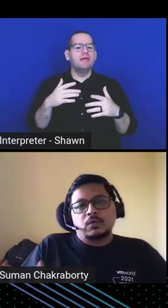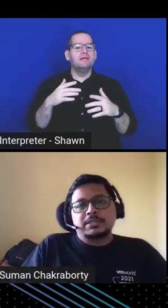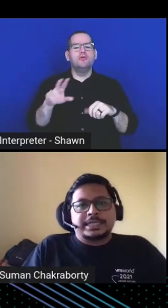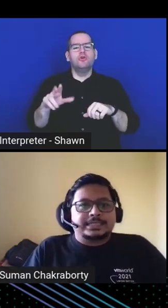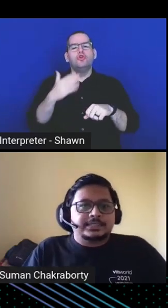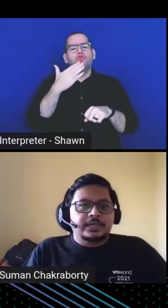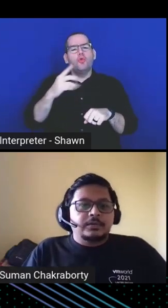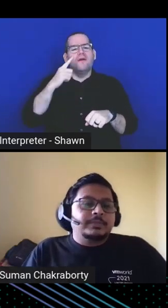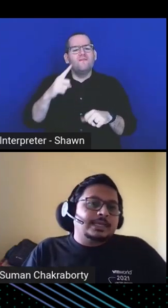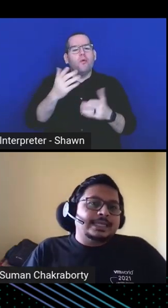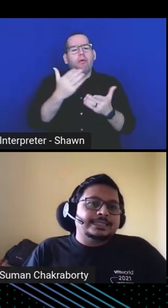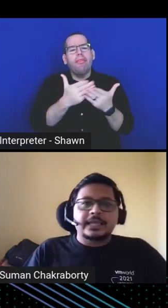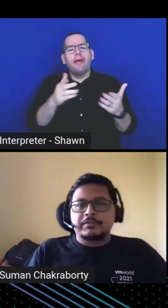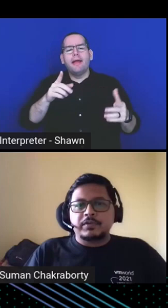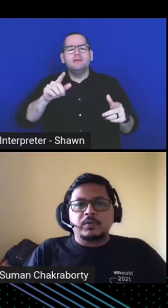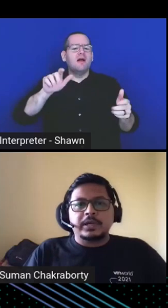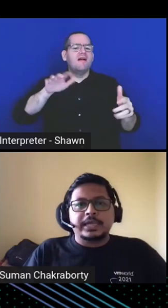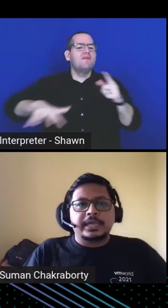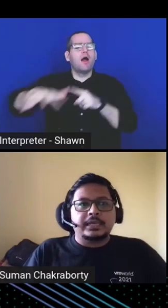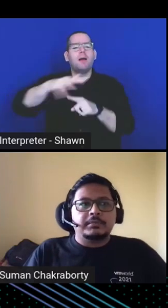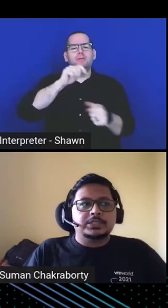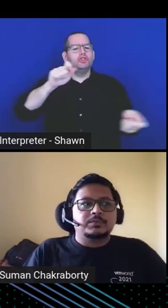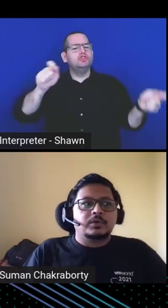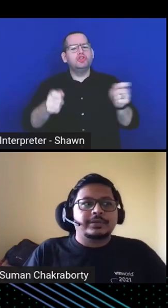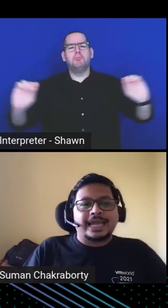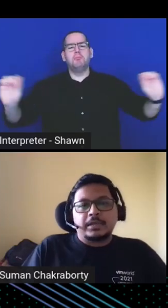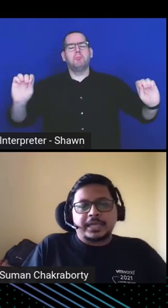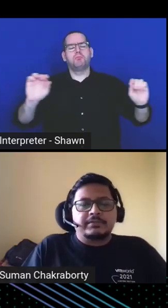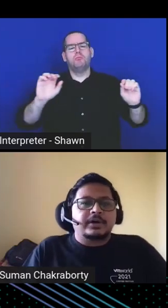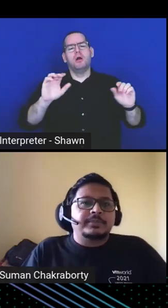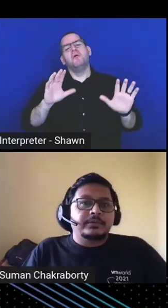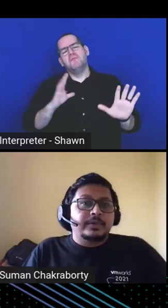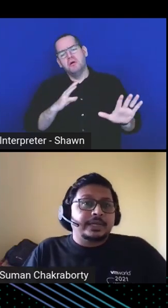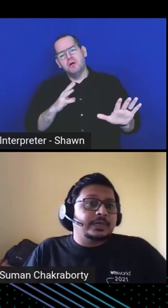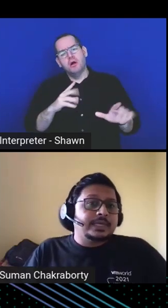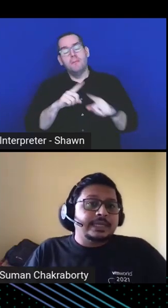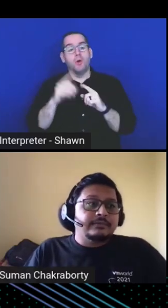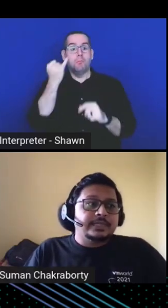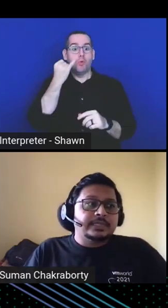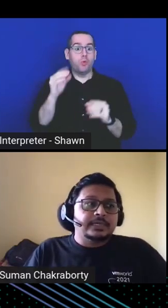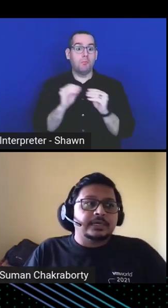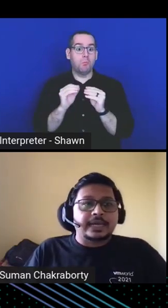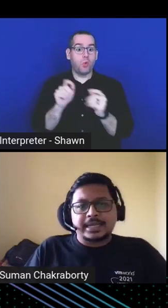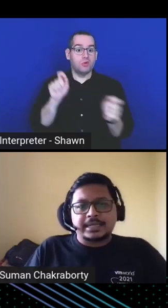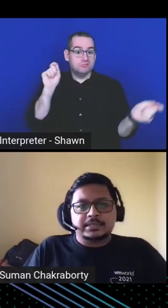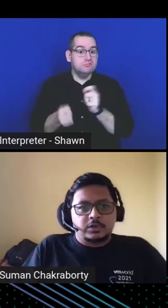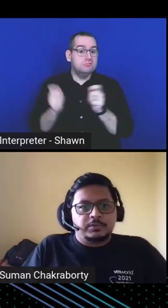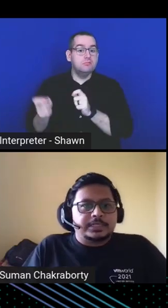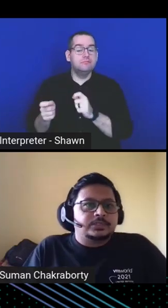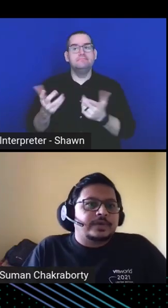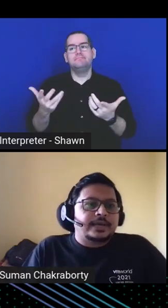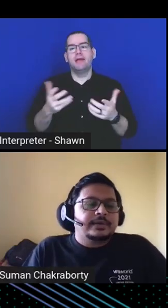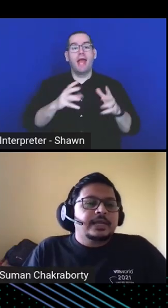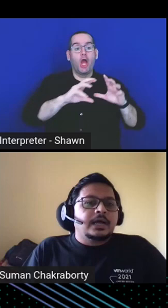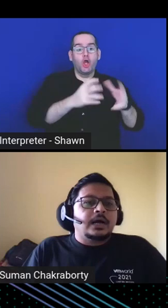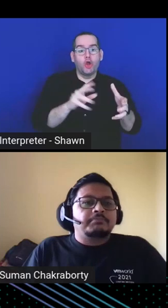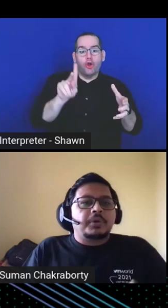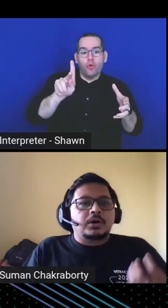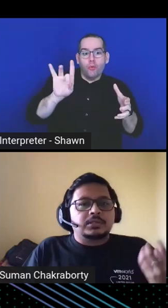things don't change. But let's say if you're working in a much more dynamic environment where you are dealing with containers, Kubernetes,